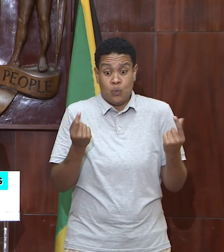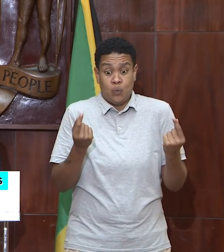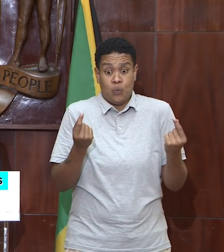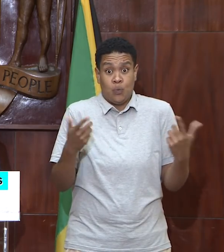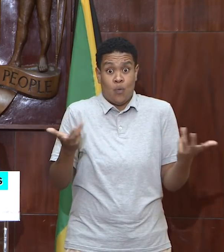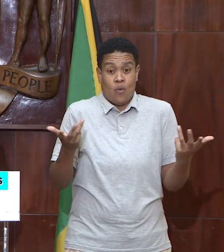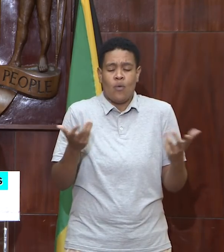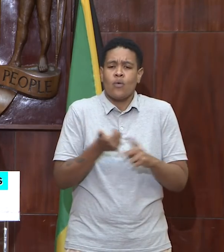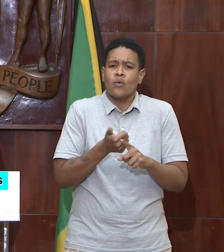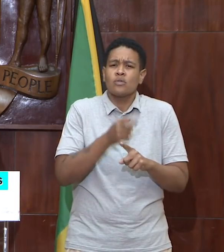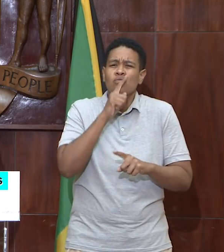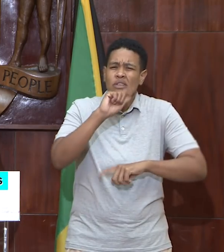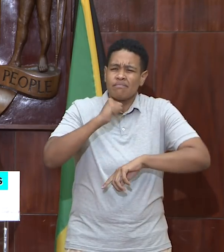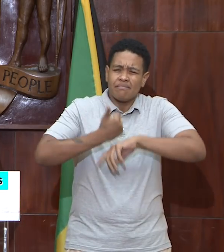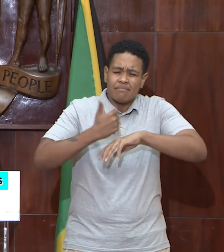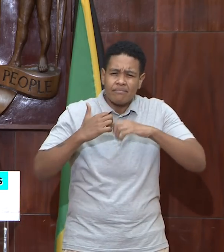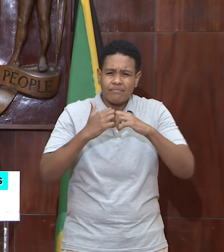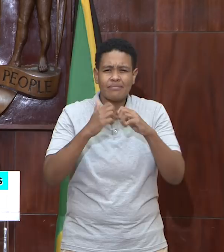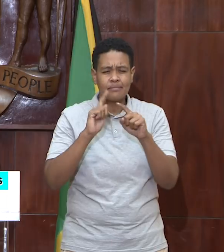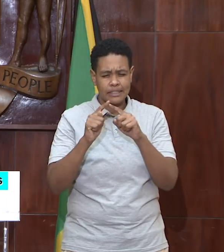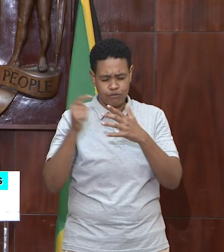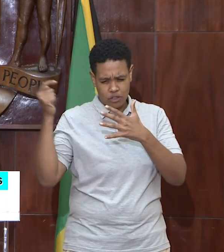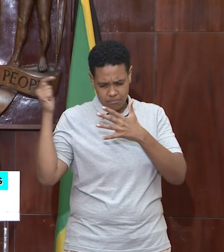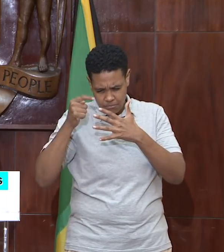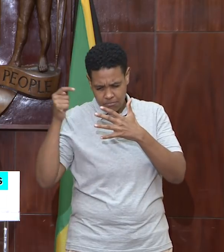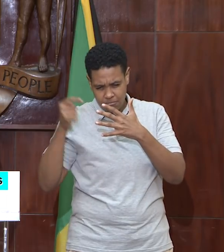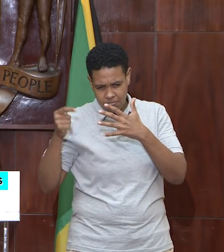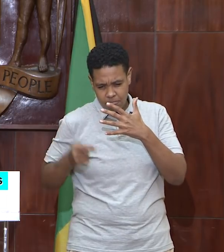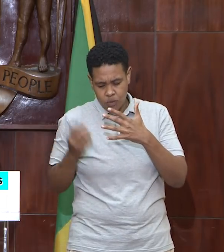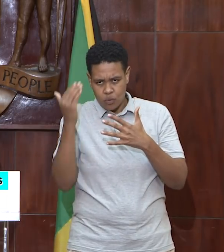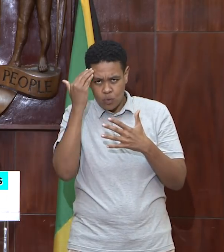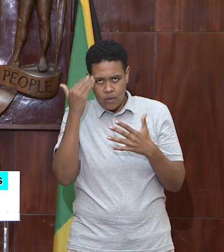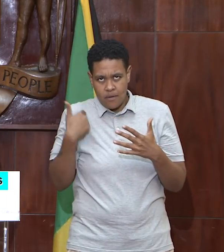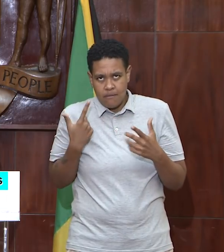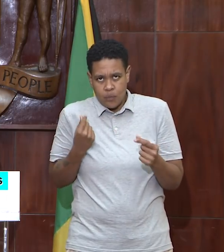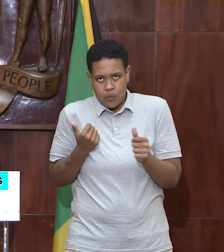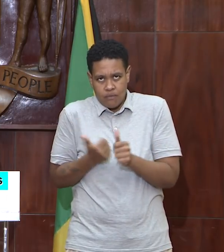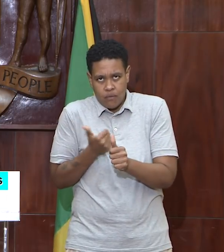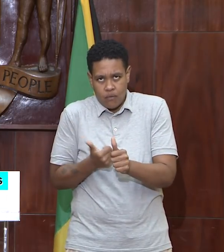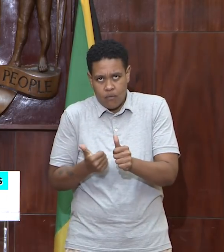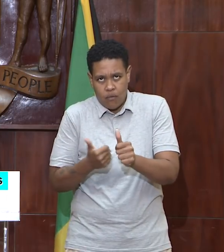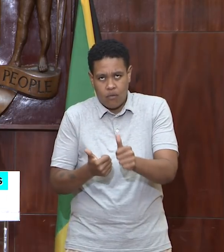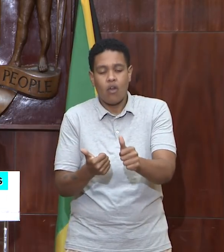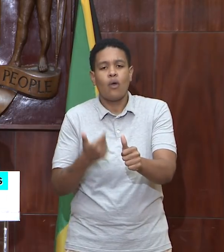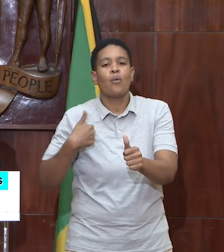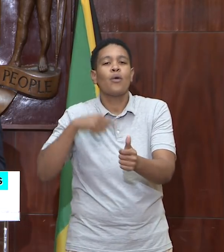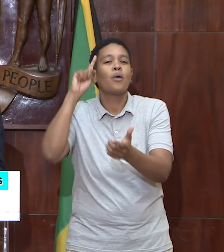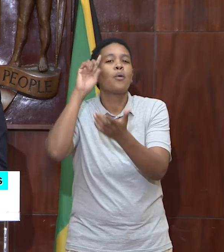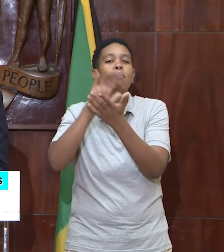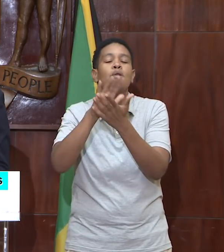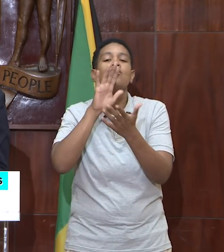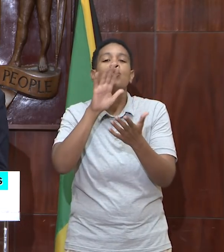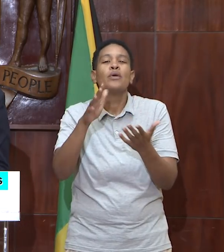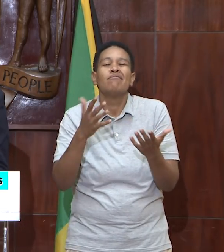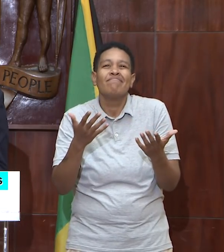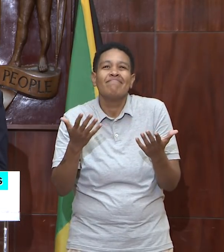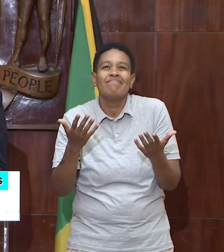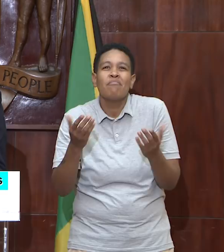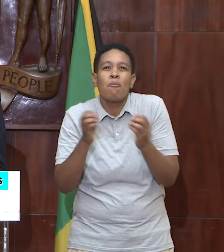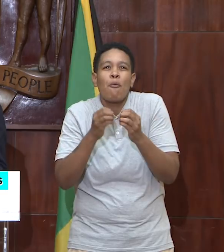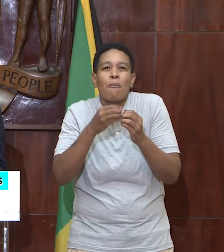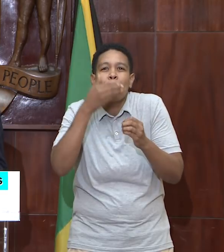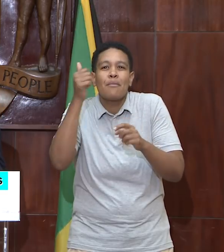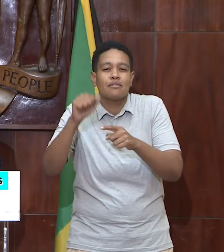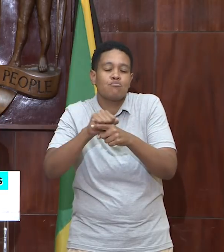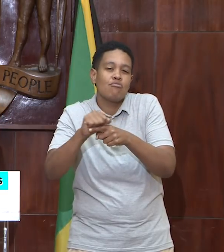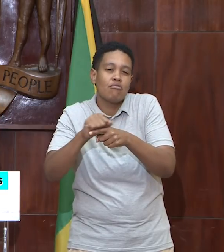do is to institute the measures that we believe will inure to greater